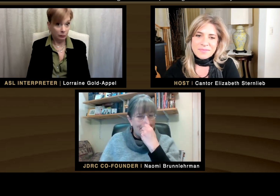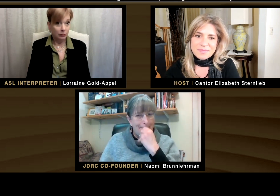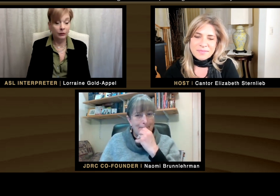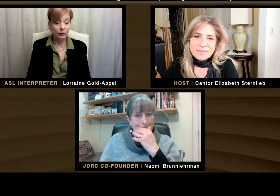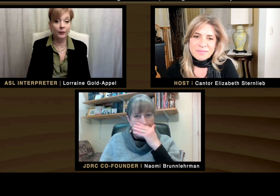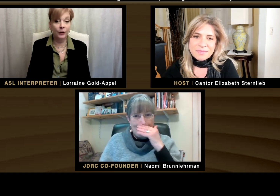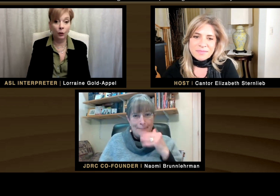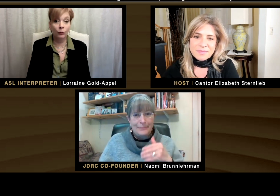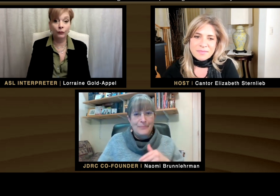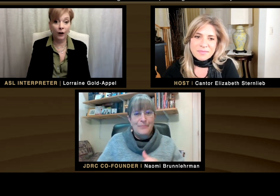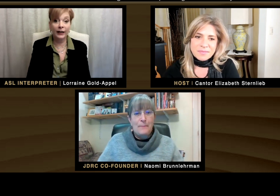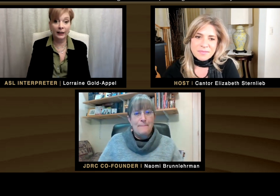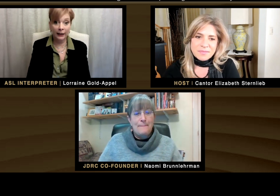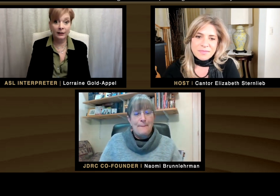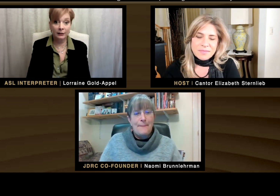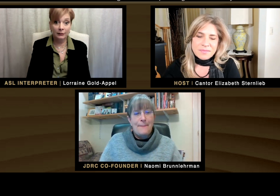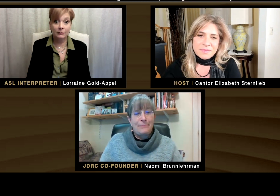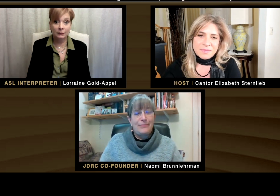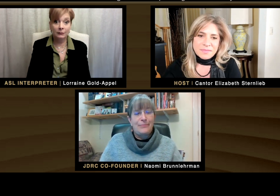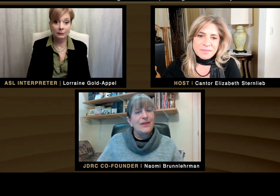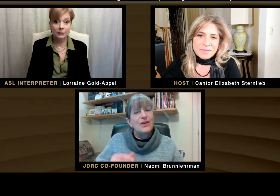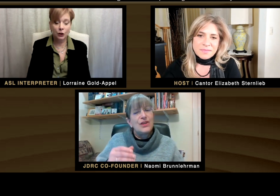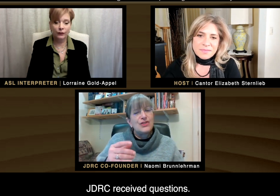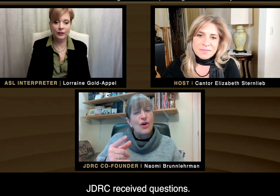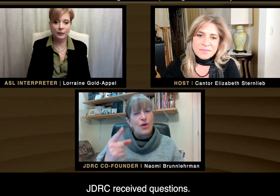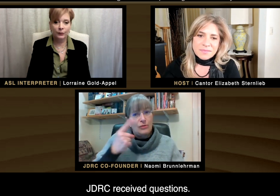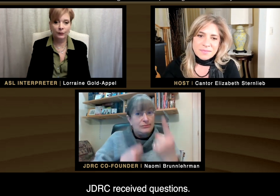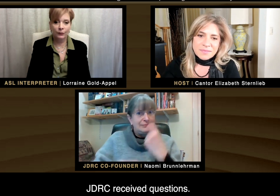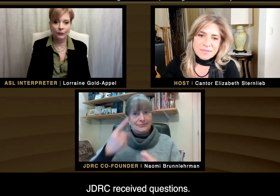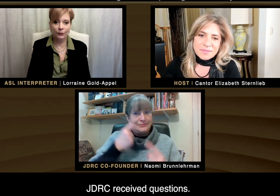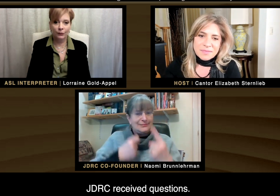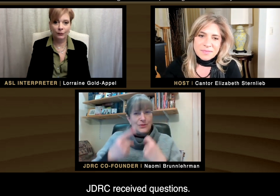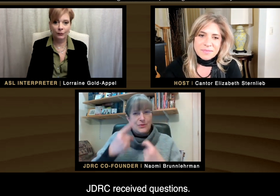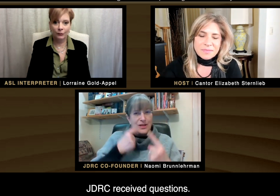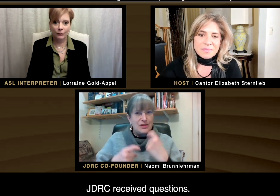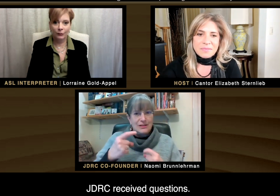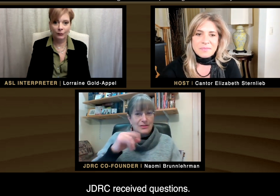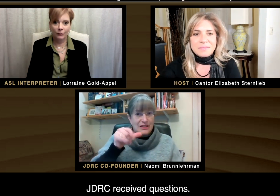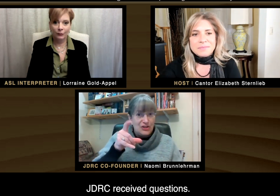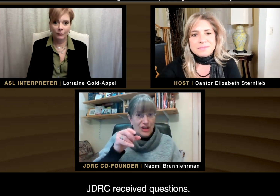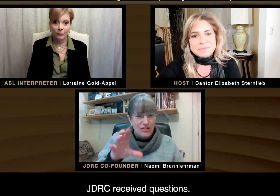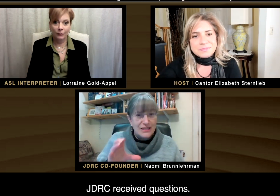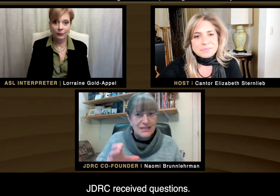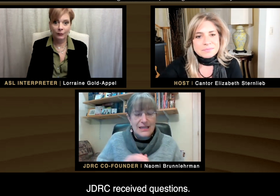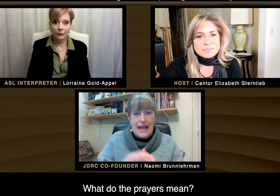they would perform their own Friday night service.